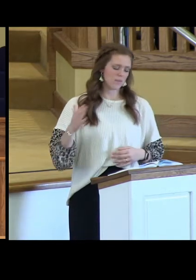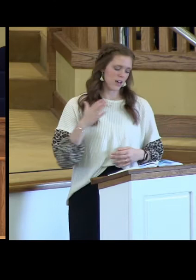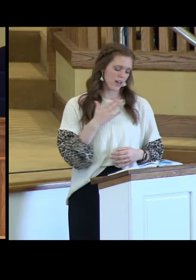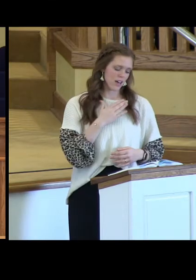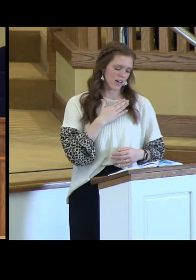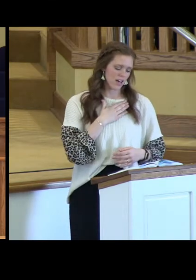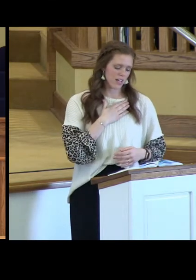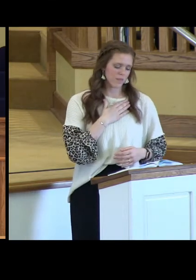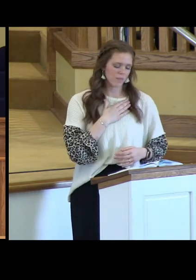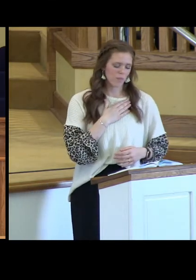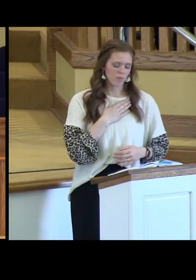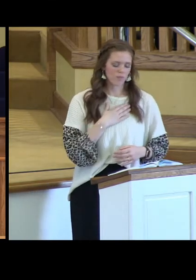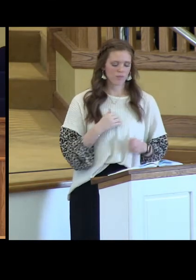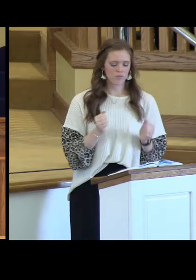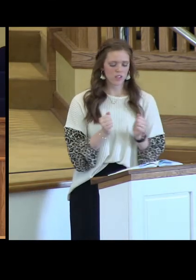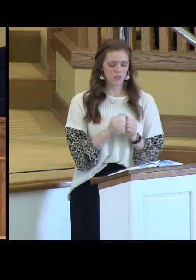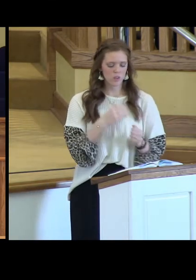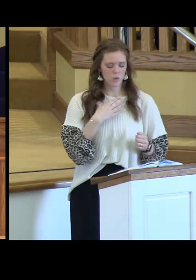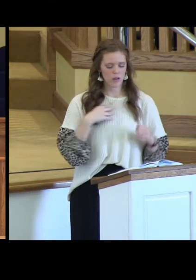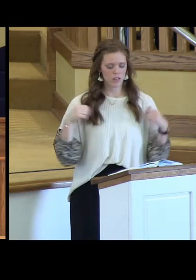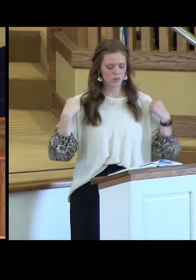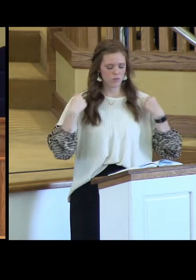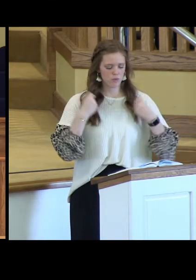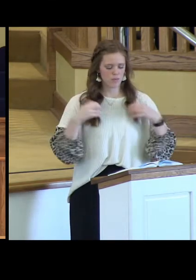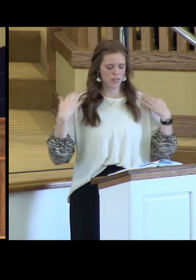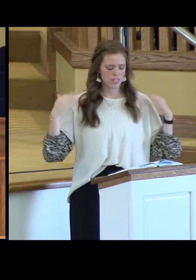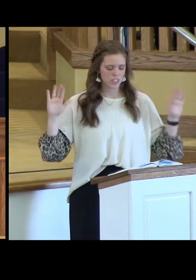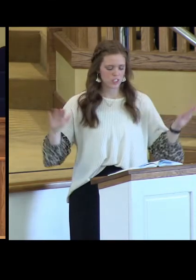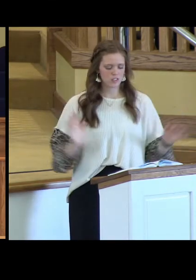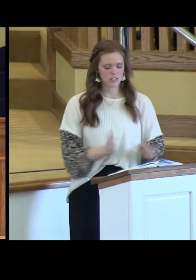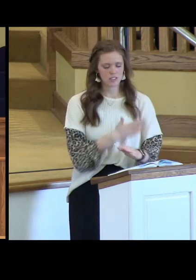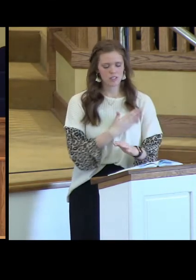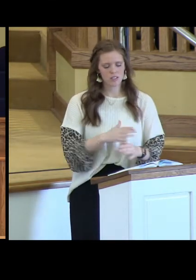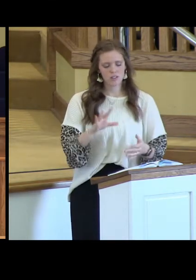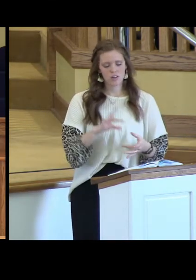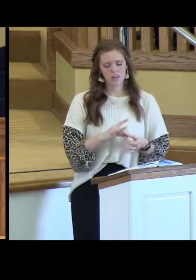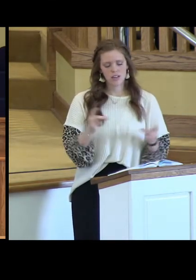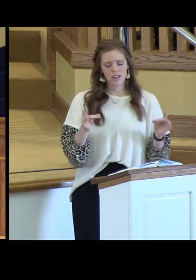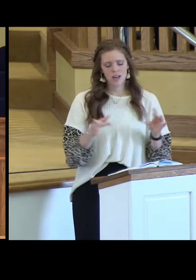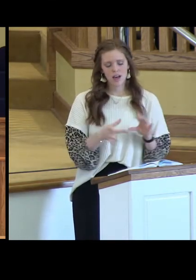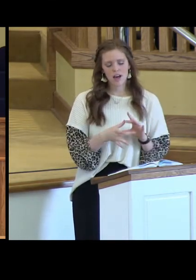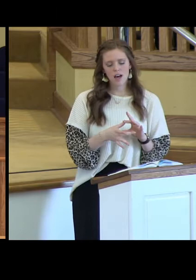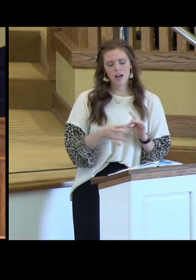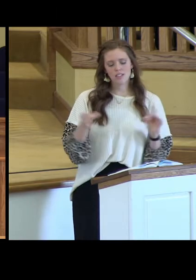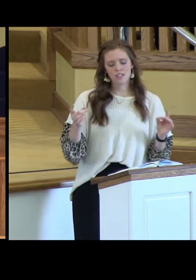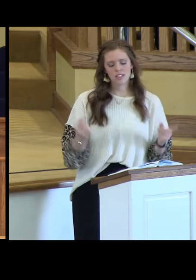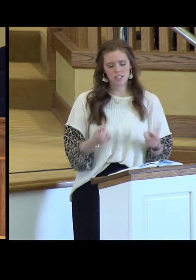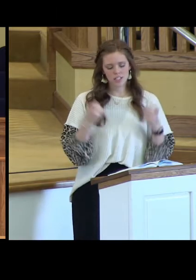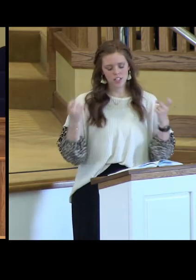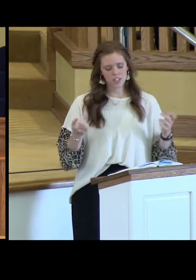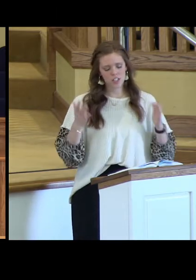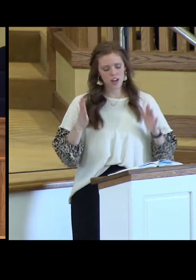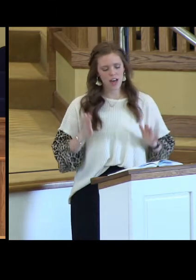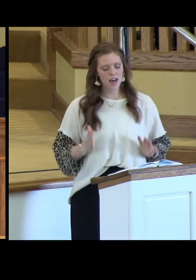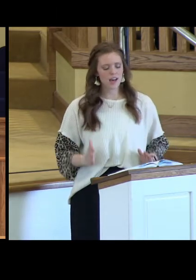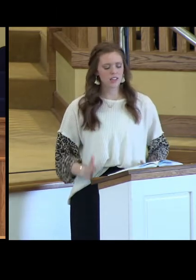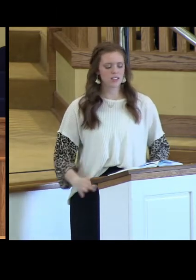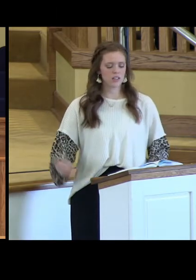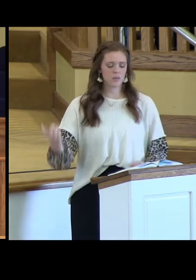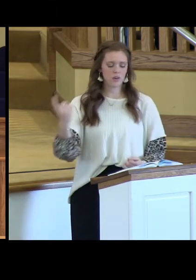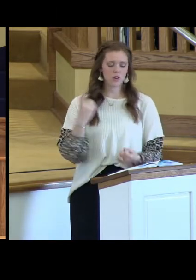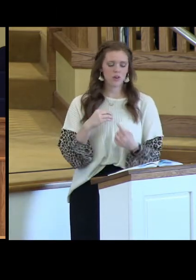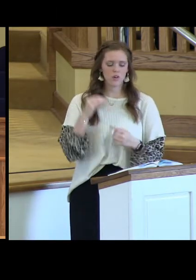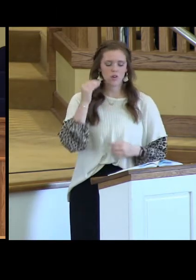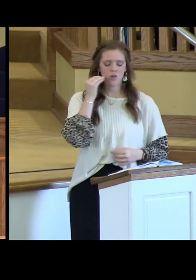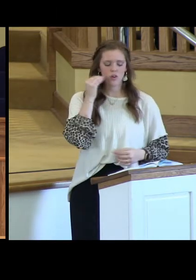it's mine. While the white-robed angels sing the story, a sinner has